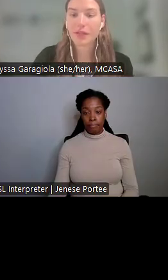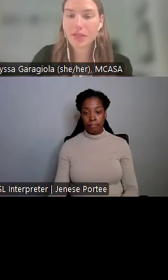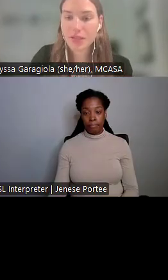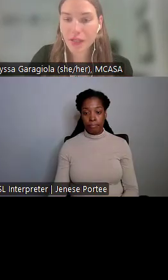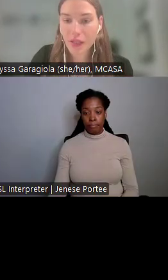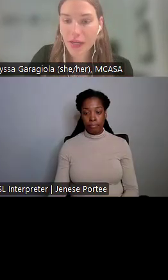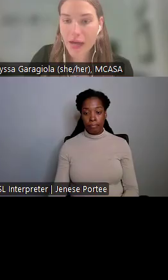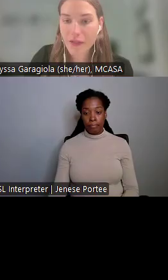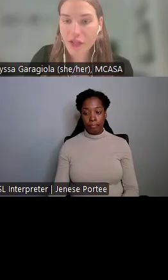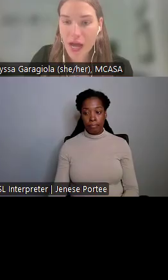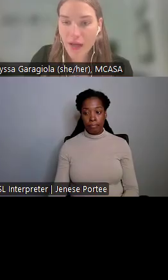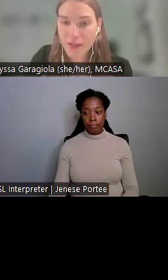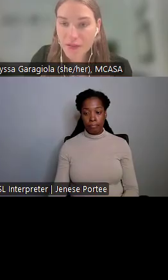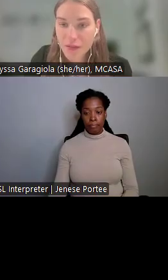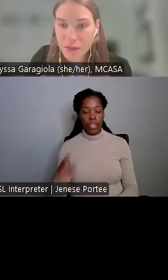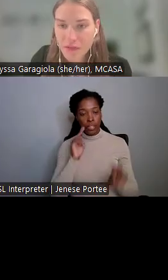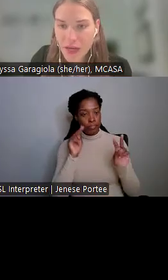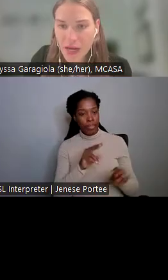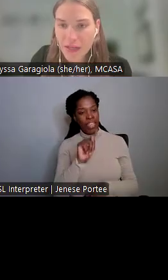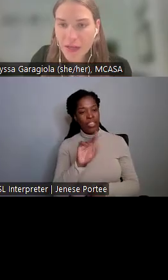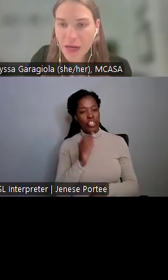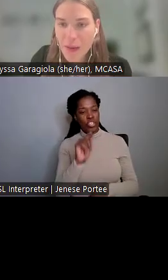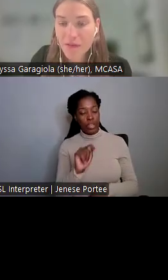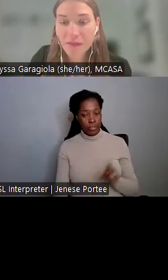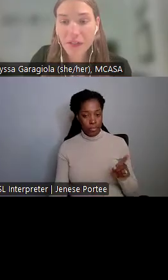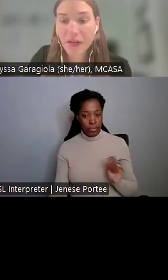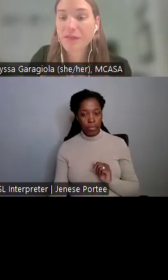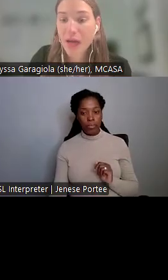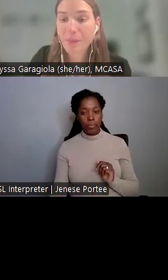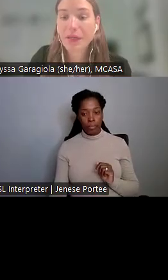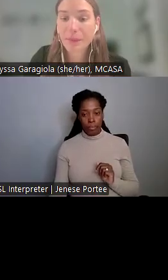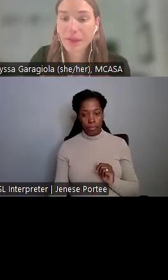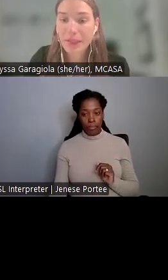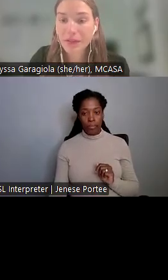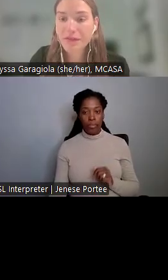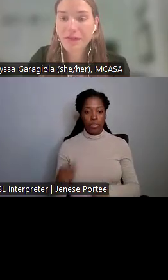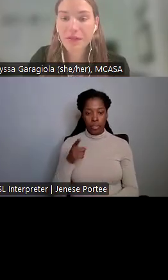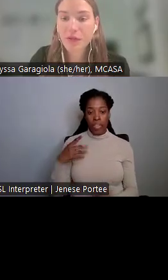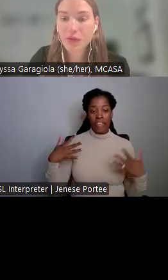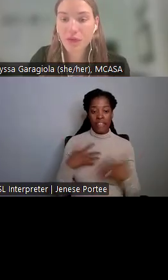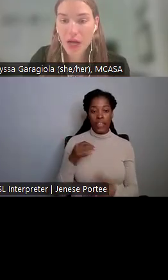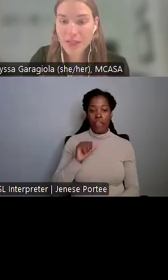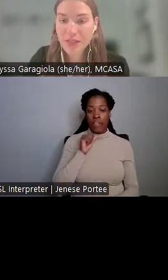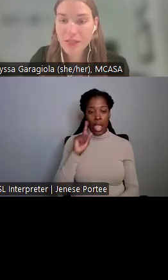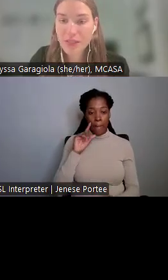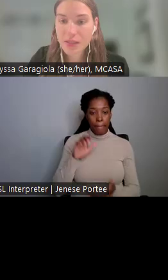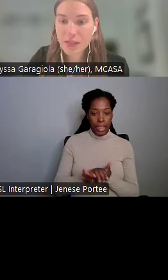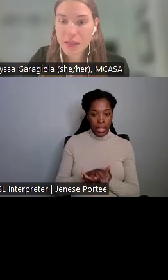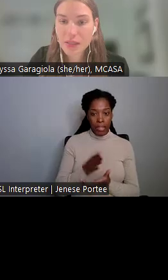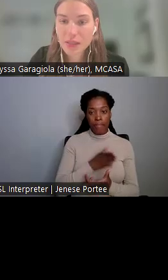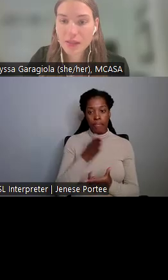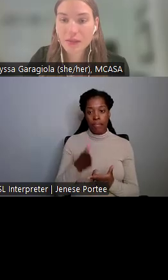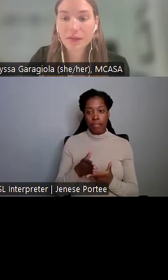All right, so let's take a look at the chat. So we've got a fear of not being believed, trust,